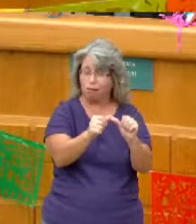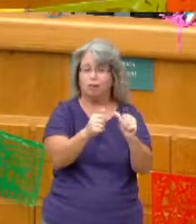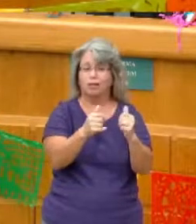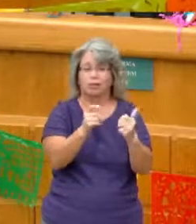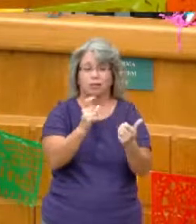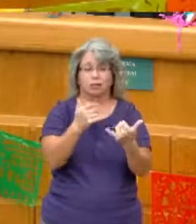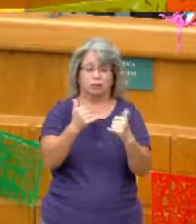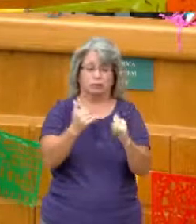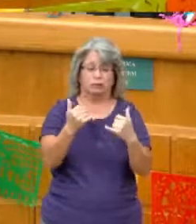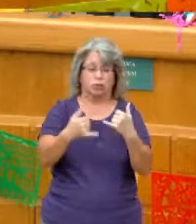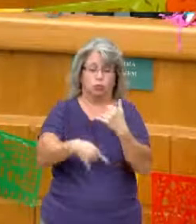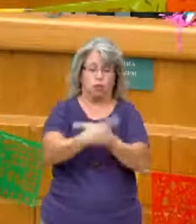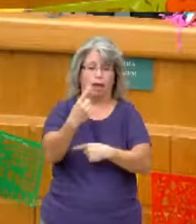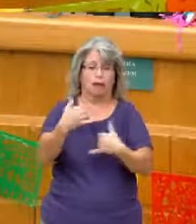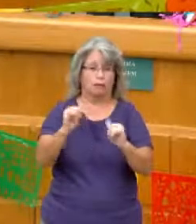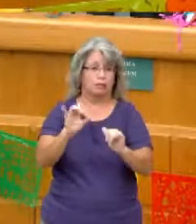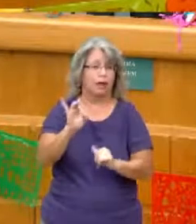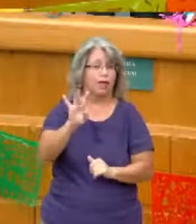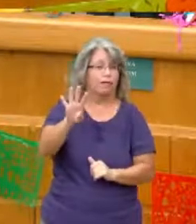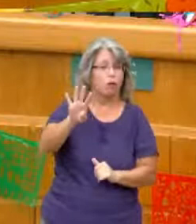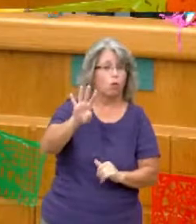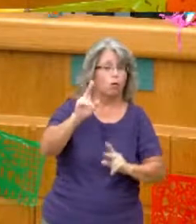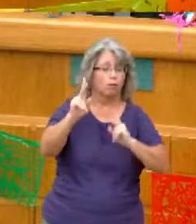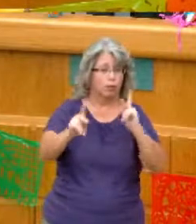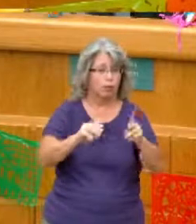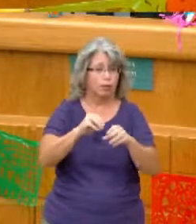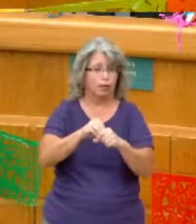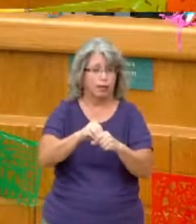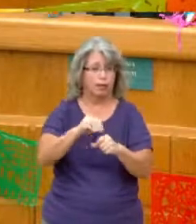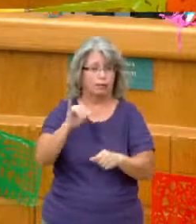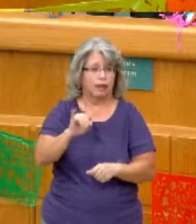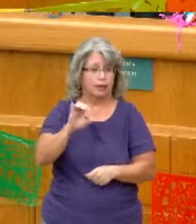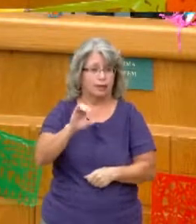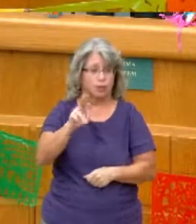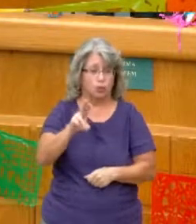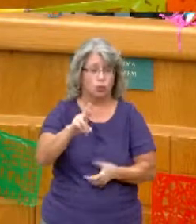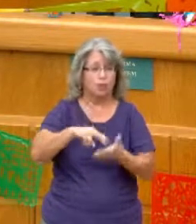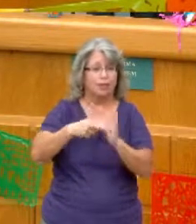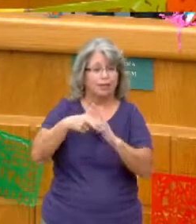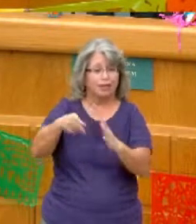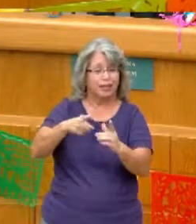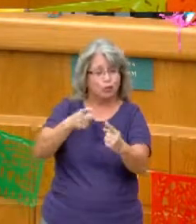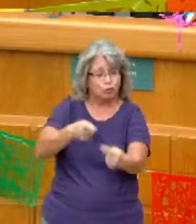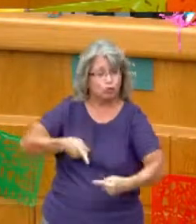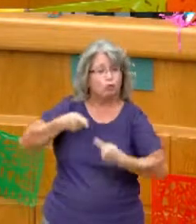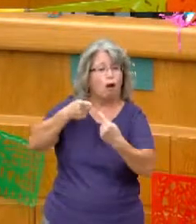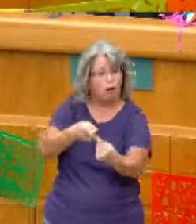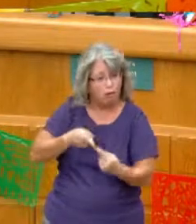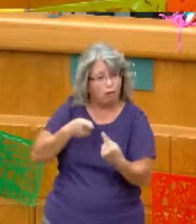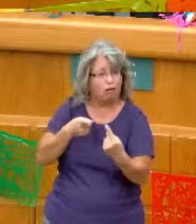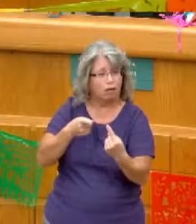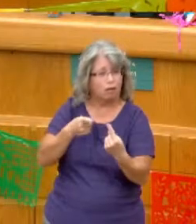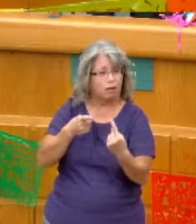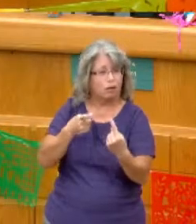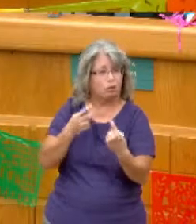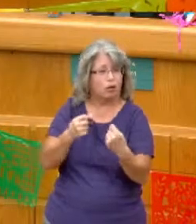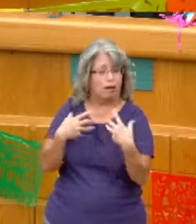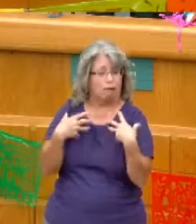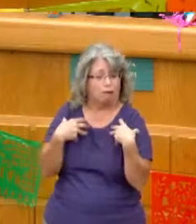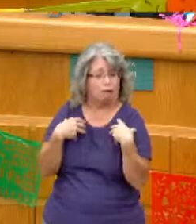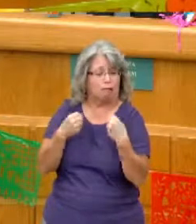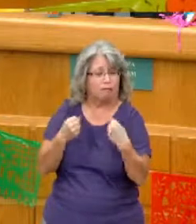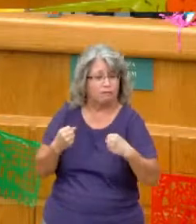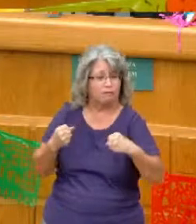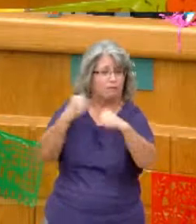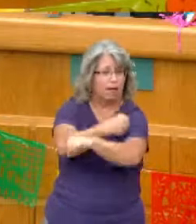at 84 patients that are in the ICU struggling, trying to fight against this COVID-19